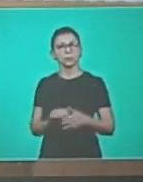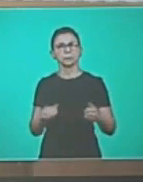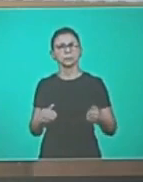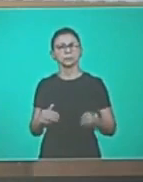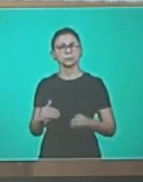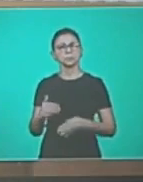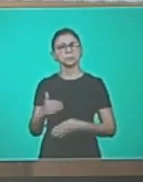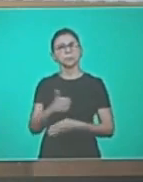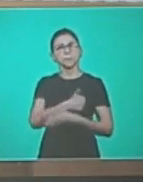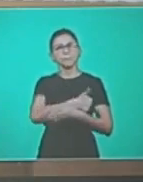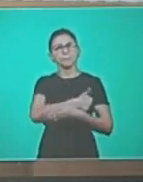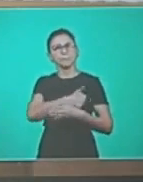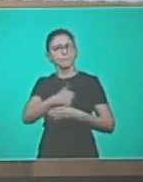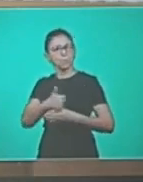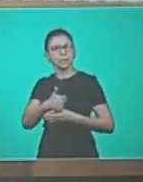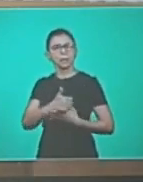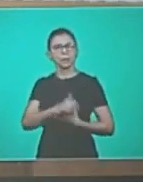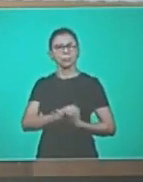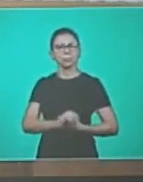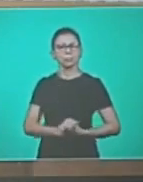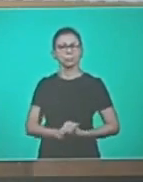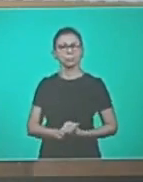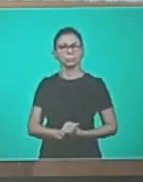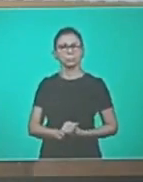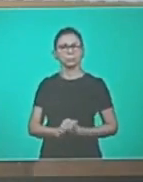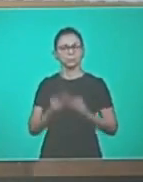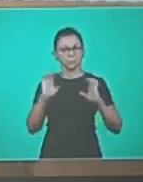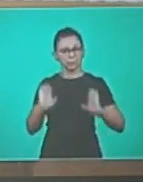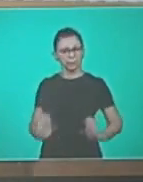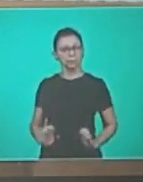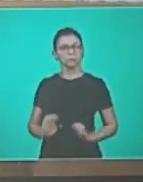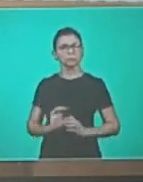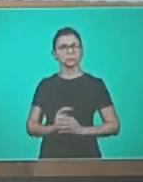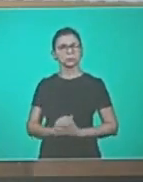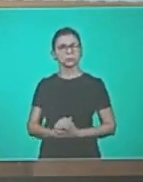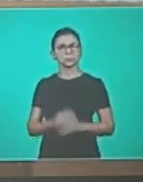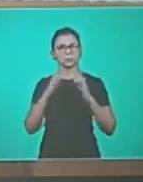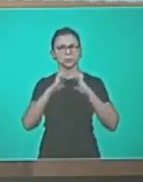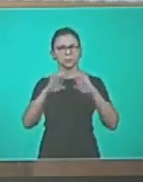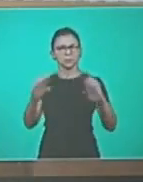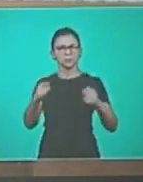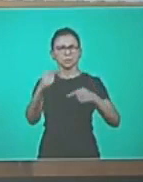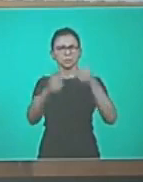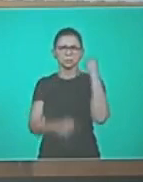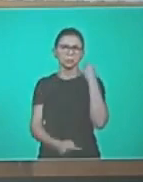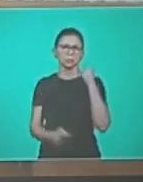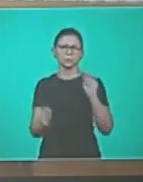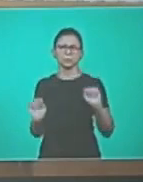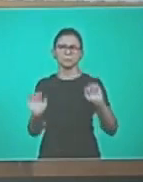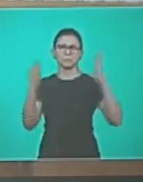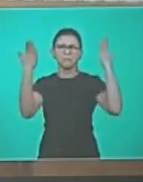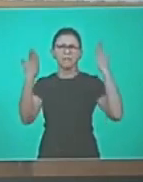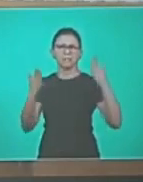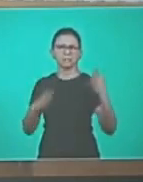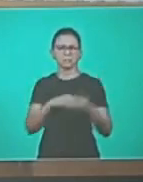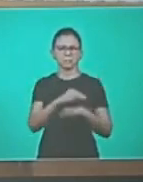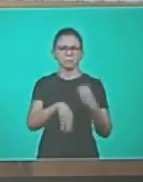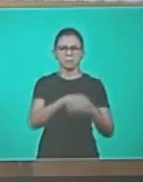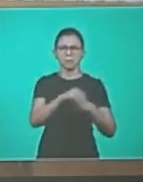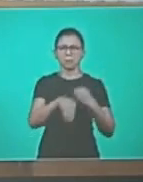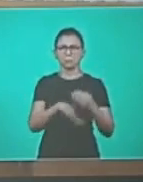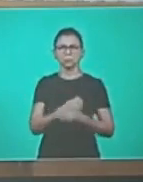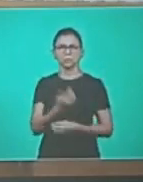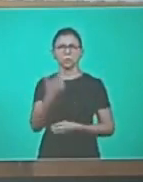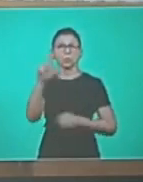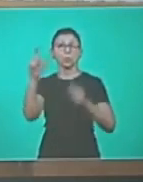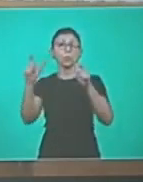preserving. The morale of the church, the gospel of Jesus Christ, is not related to a feast